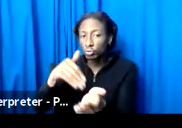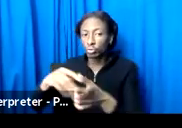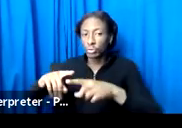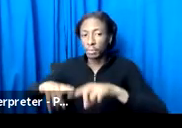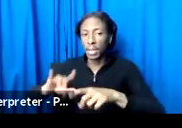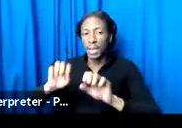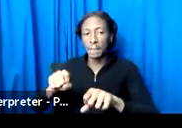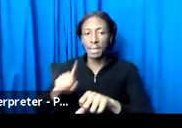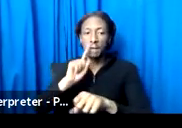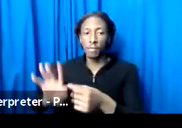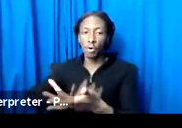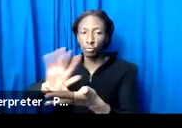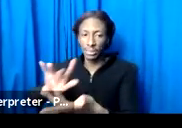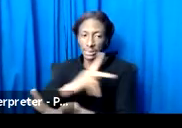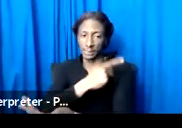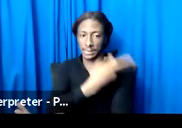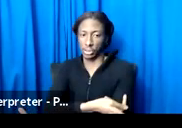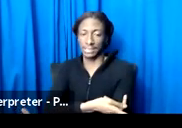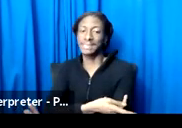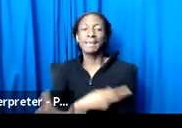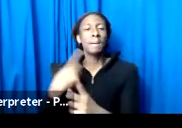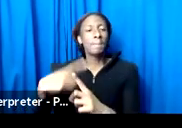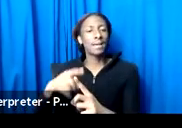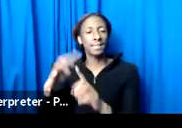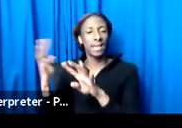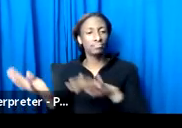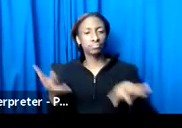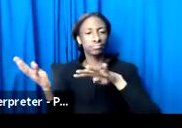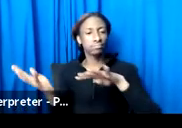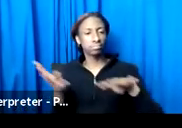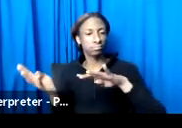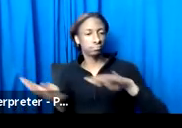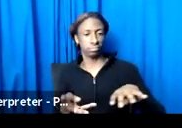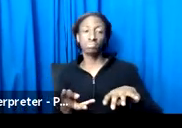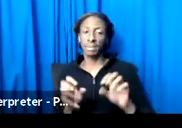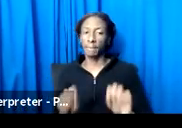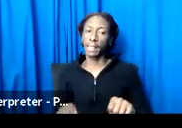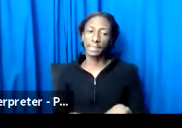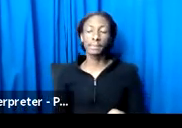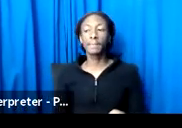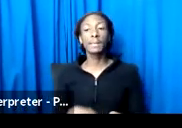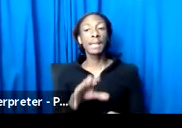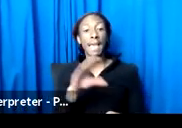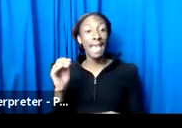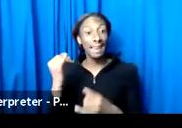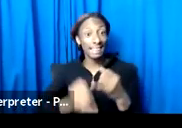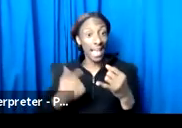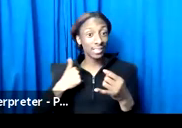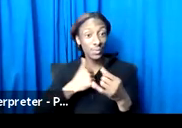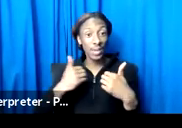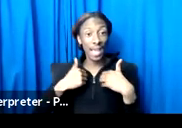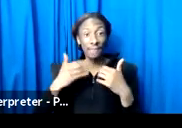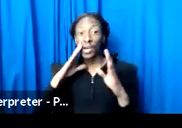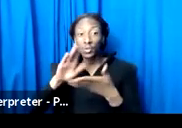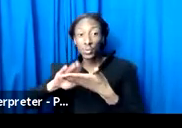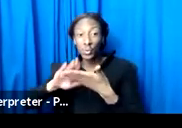reach patients, as well as their throughput capacity. And finally, we have a school-focused